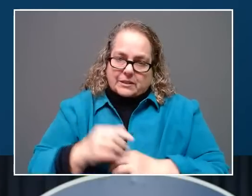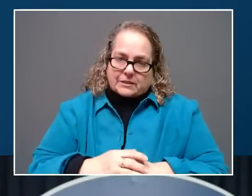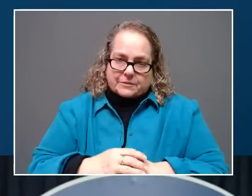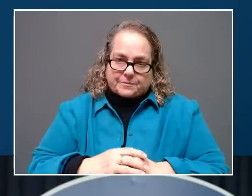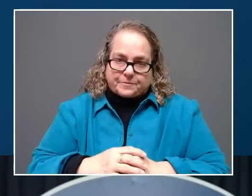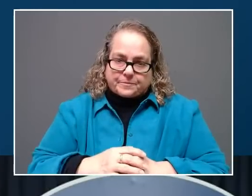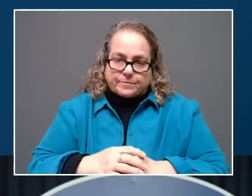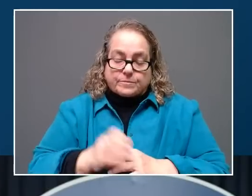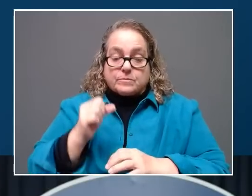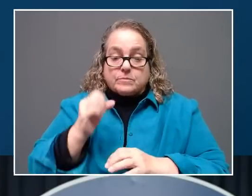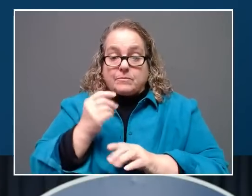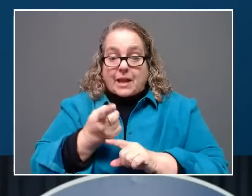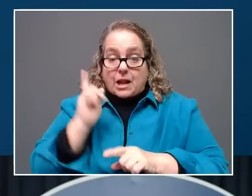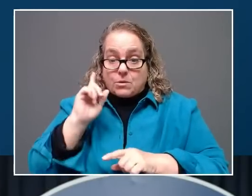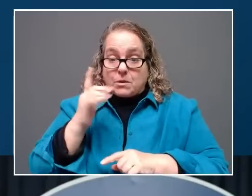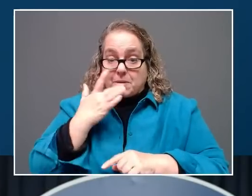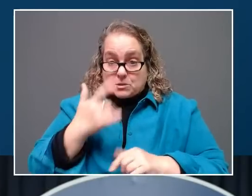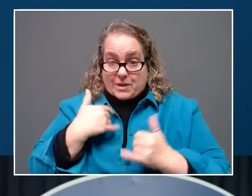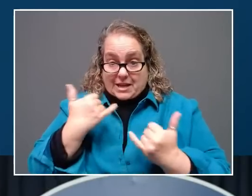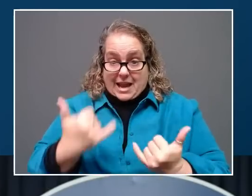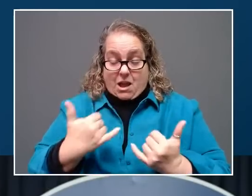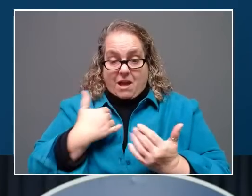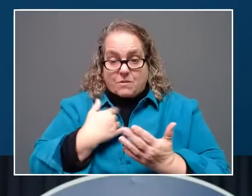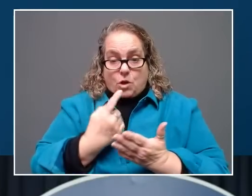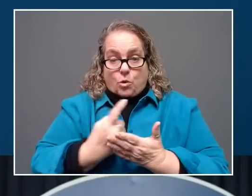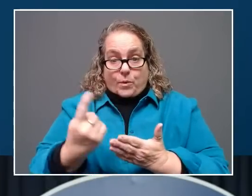because we now just have weekly reports,